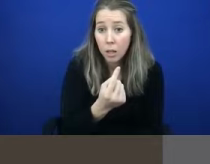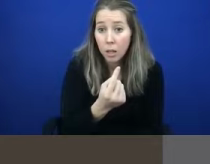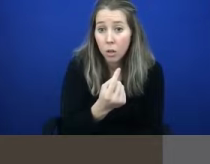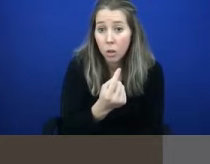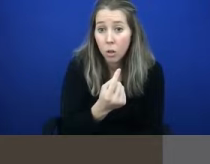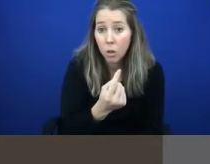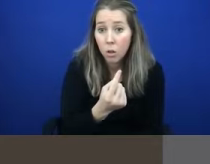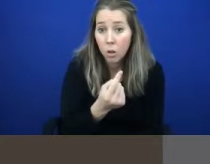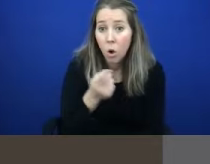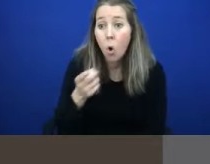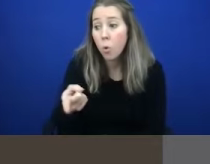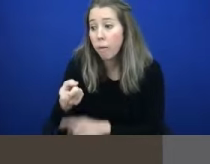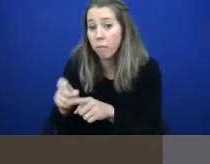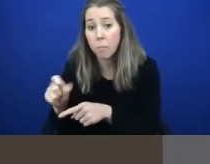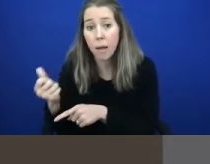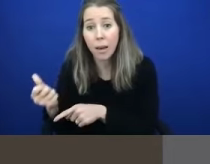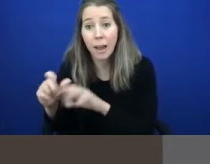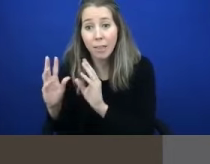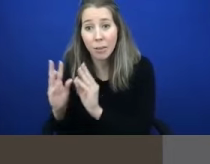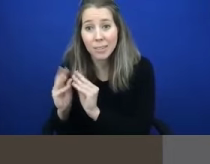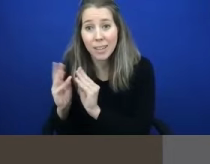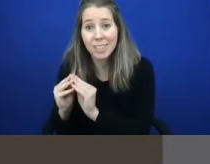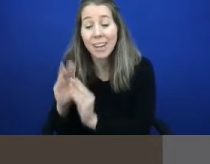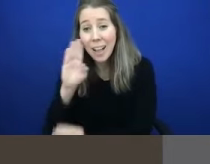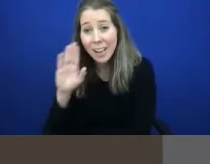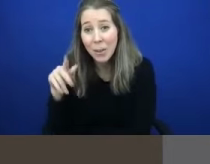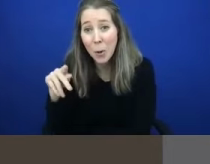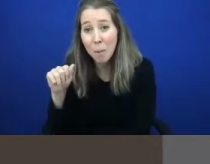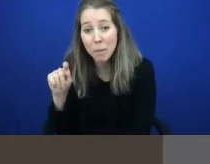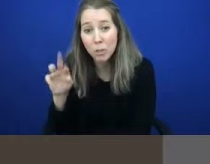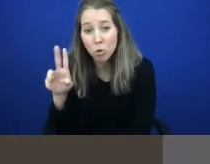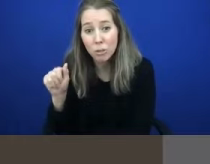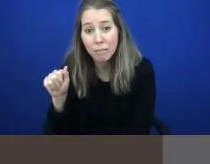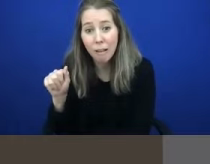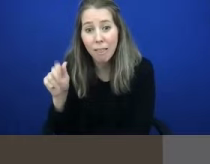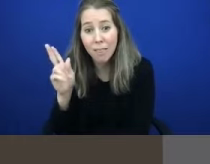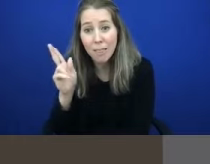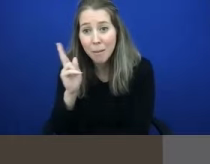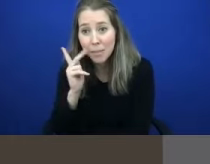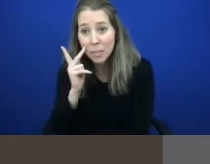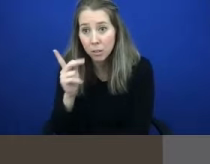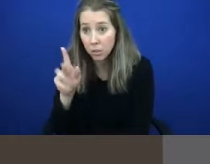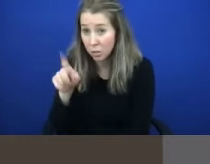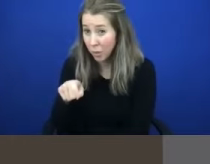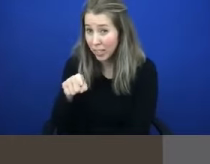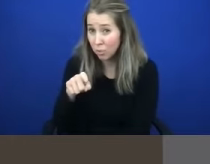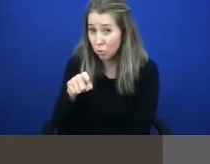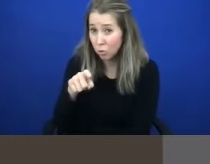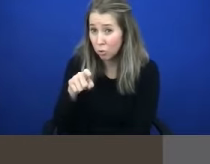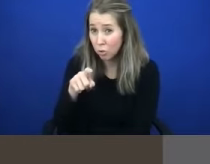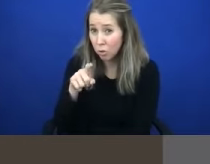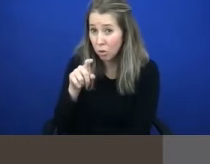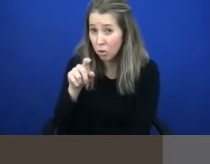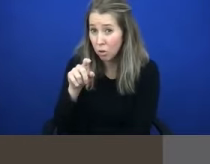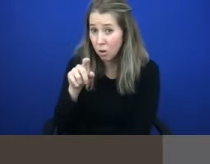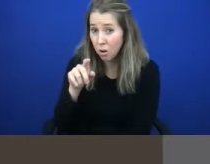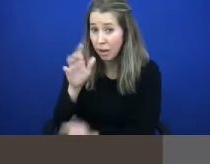you came in from another session. Hello, Patricia. Let me see if yeah, do I need to redrop the